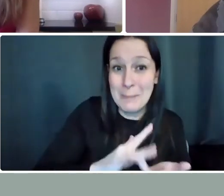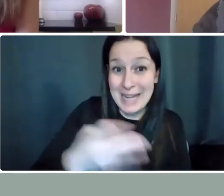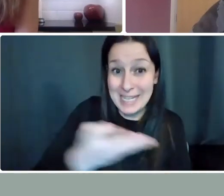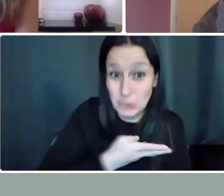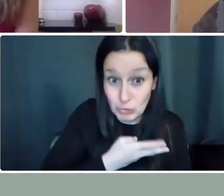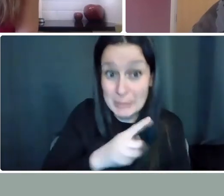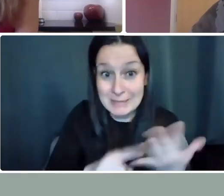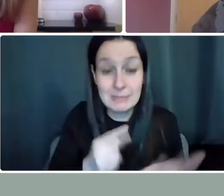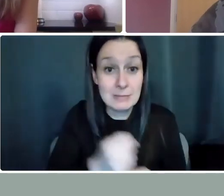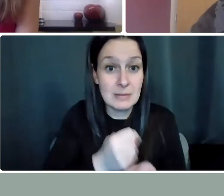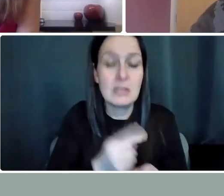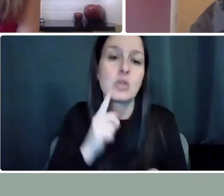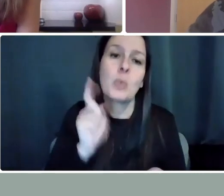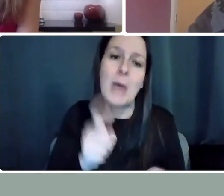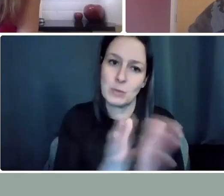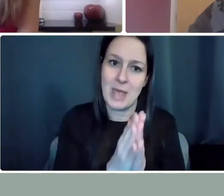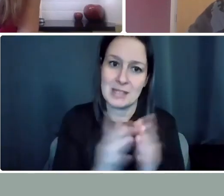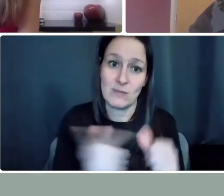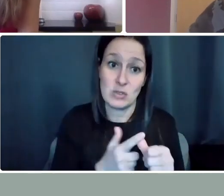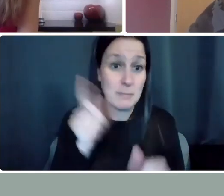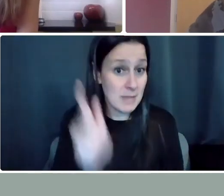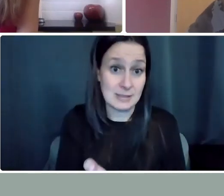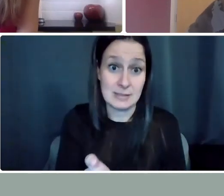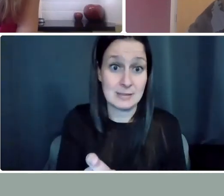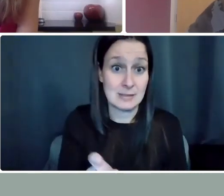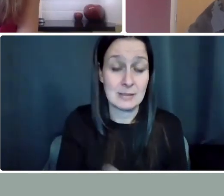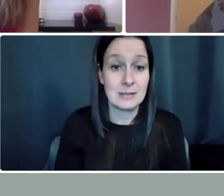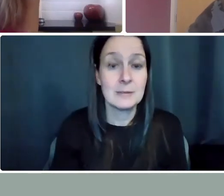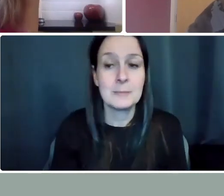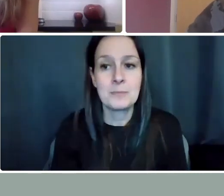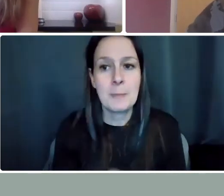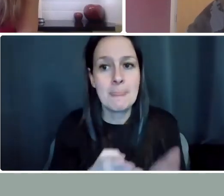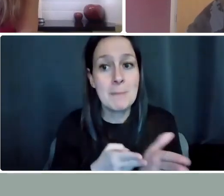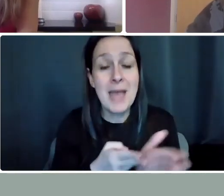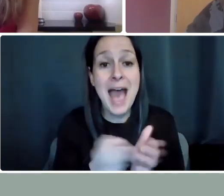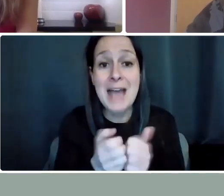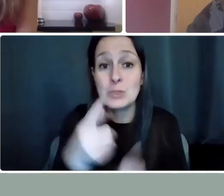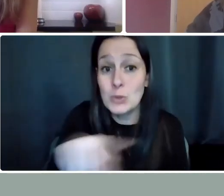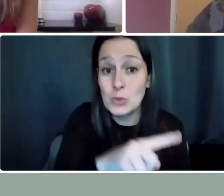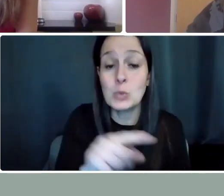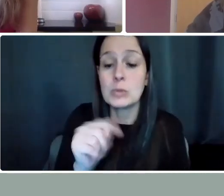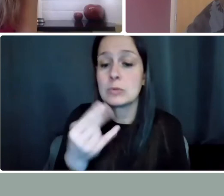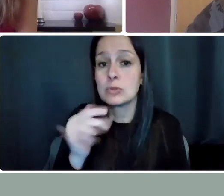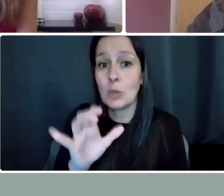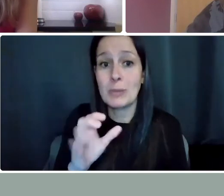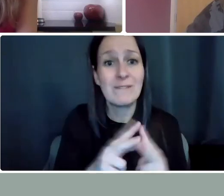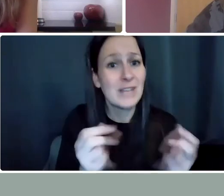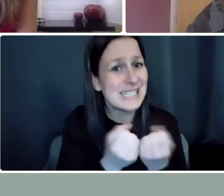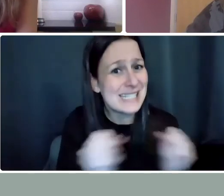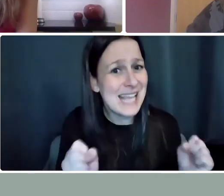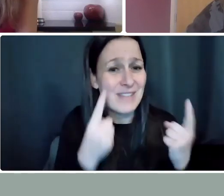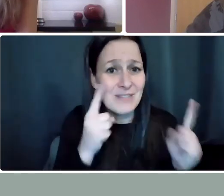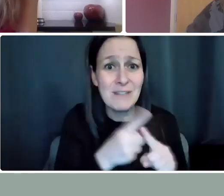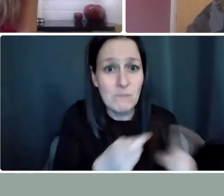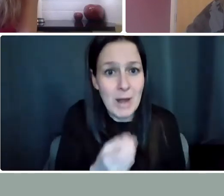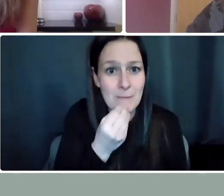got to get the okay first. But, you know, honestly, it's very safe and very effective from food. And